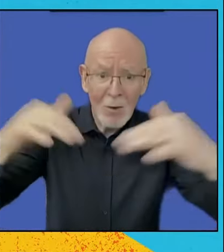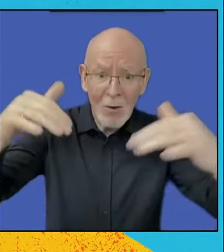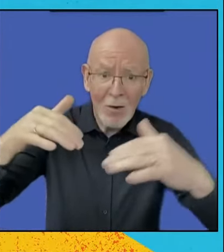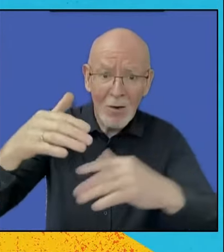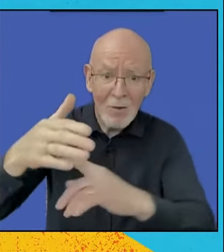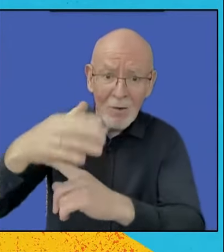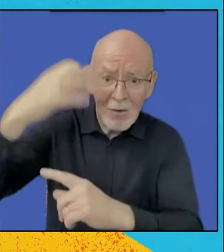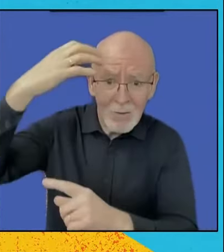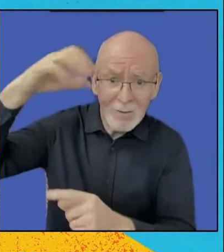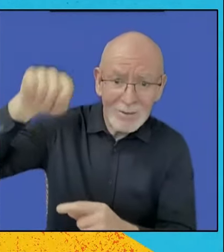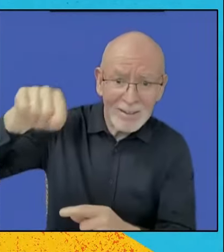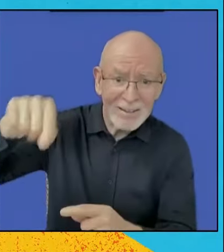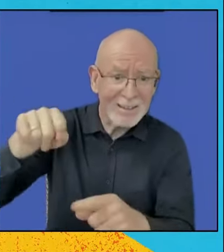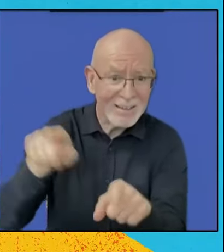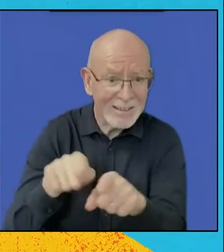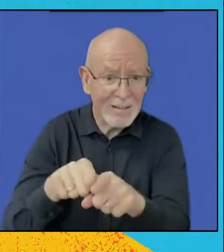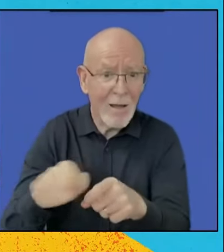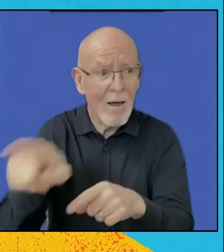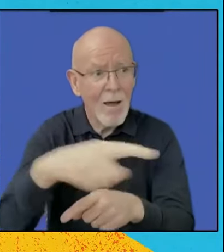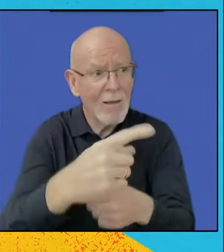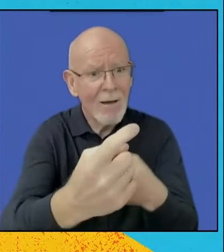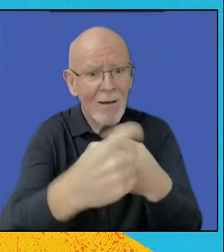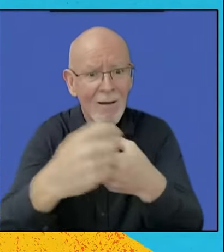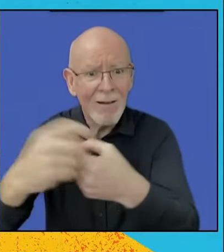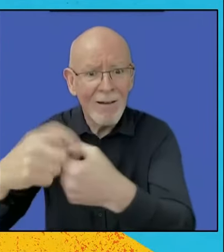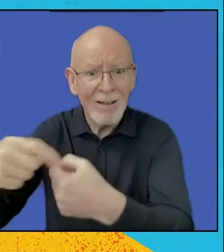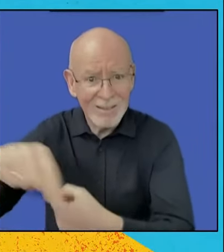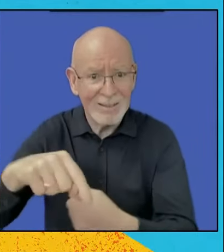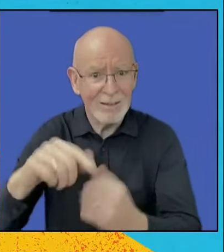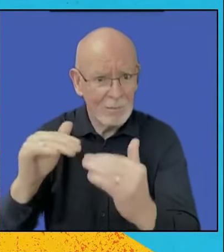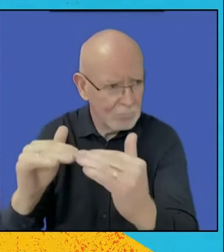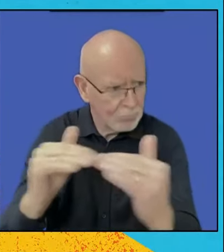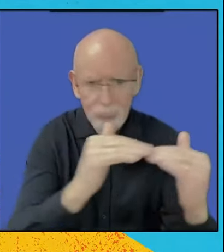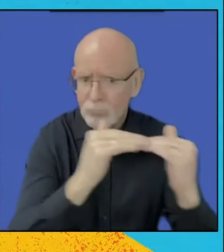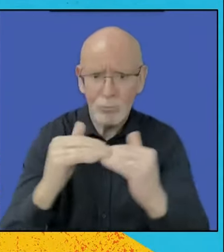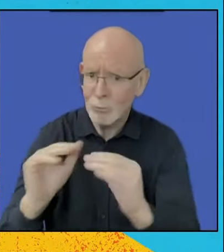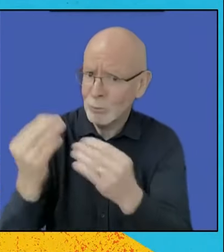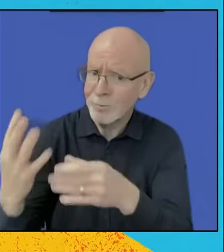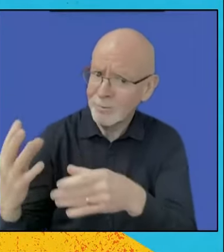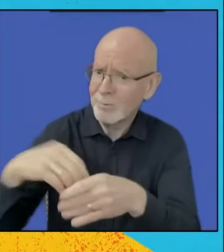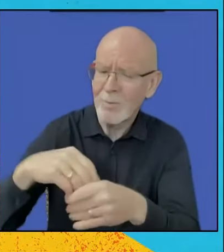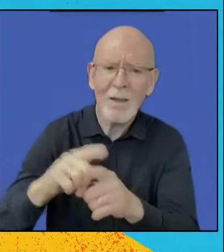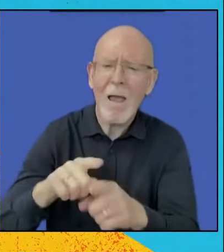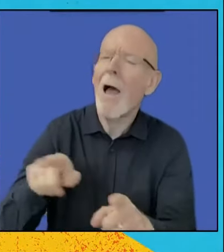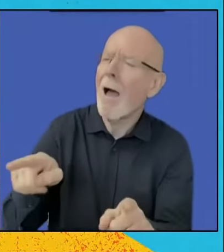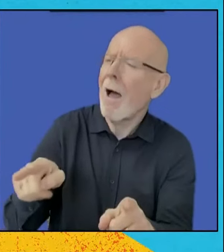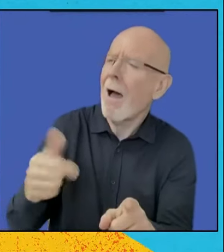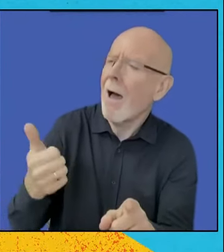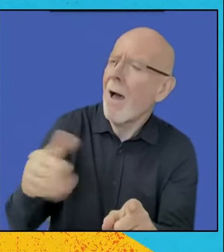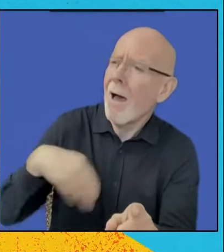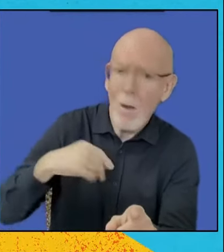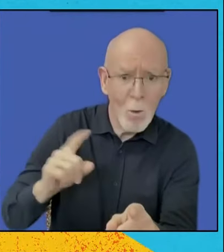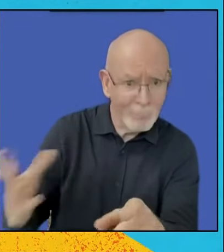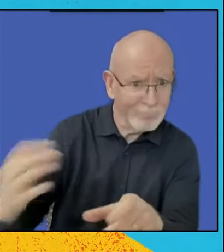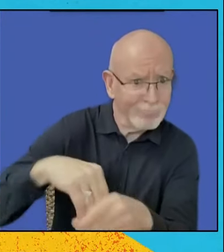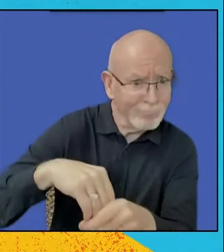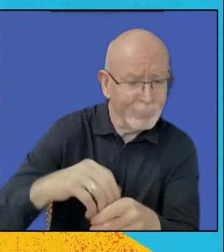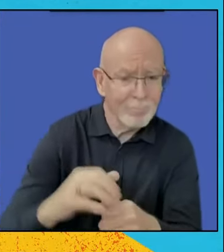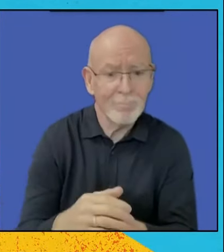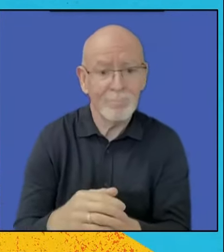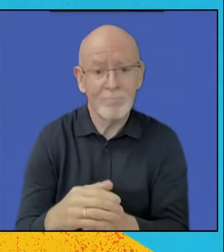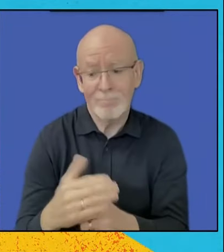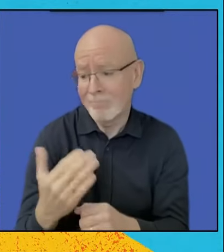youth strategy, Youth 2030, bringing together 131 UN country teams and 50 UN entities